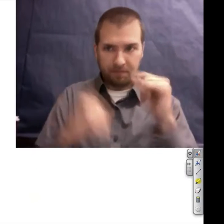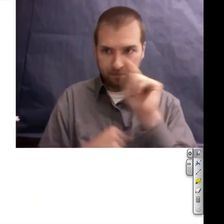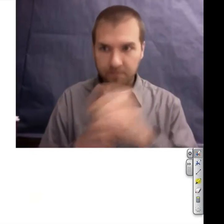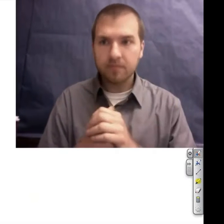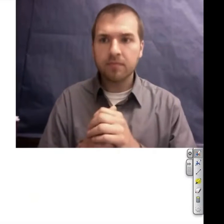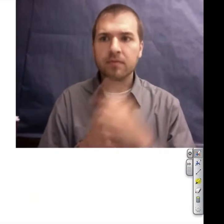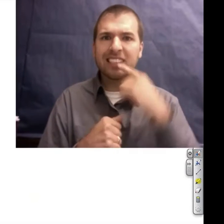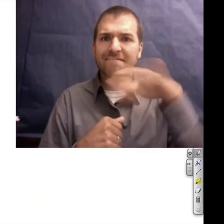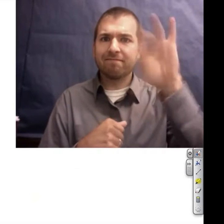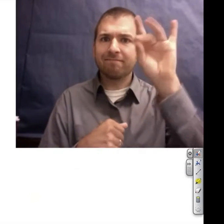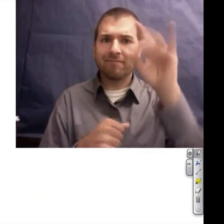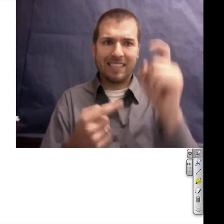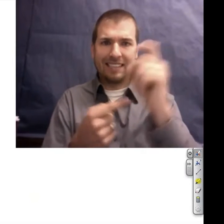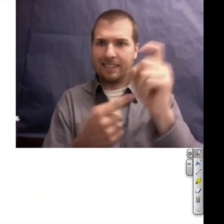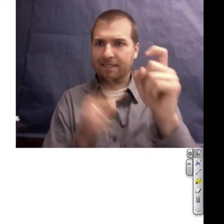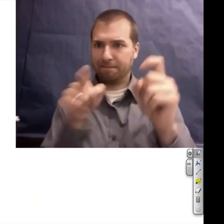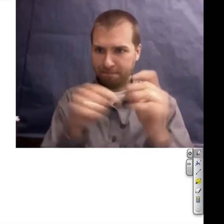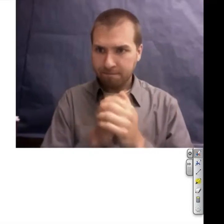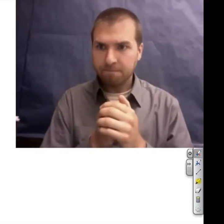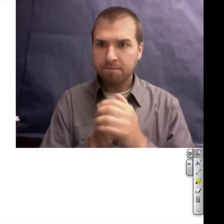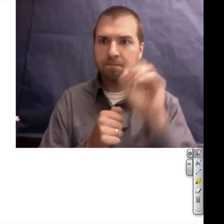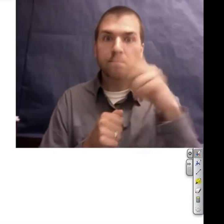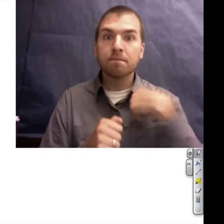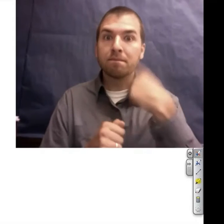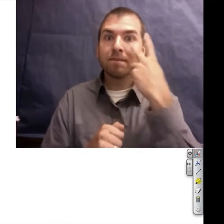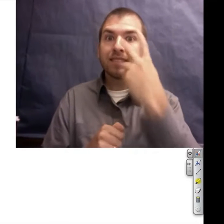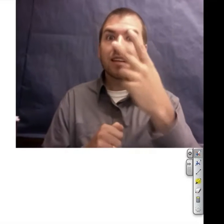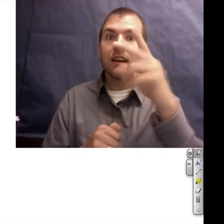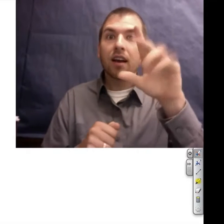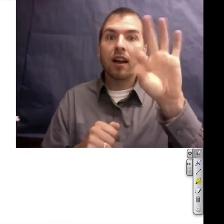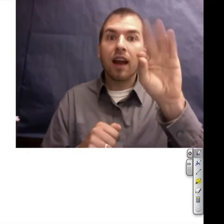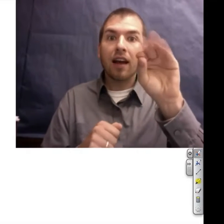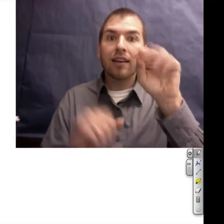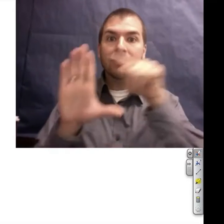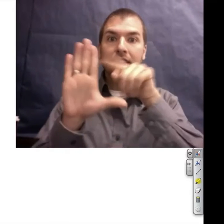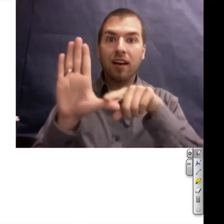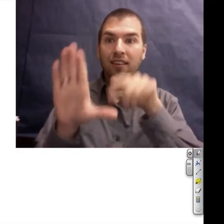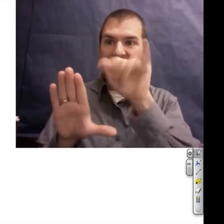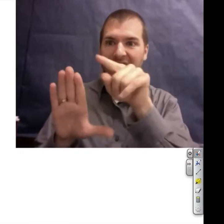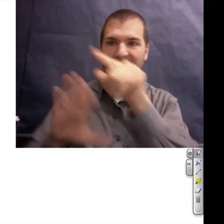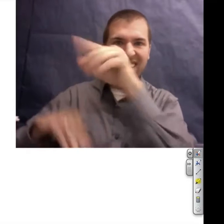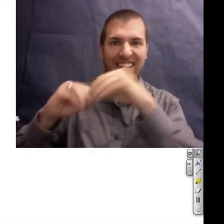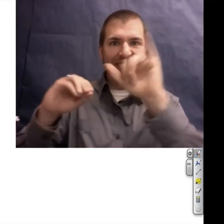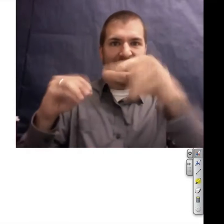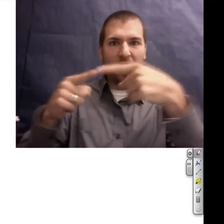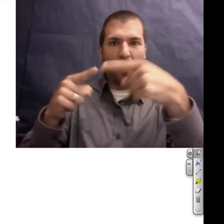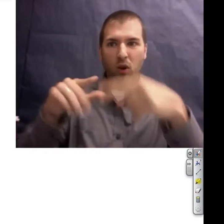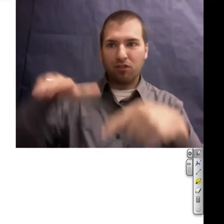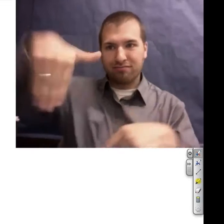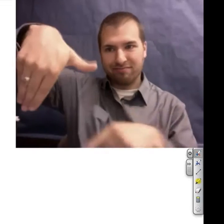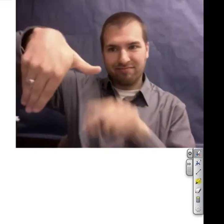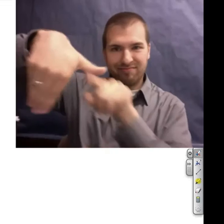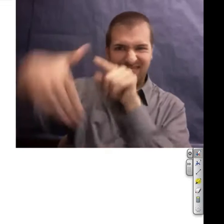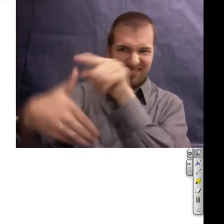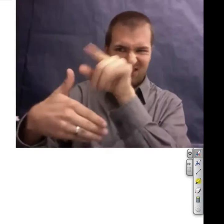Let's go on to the next part. So now we're going to have to find x. So see that it's a 90-degree